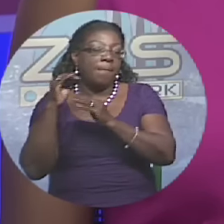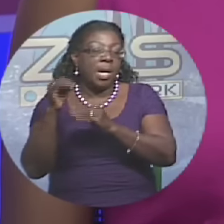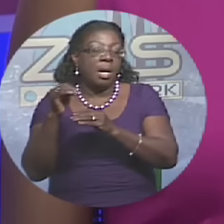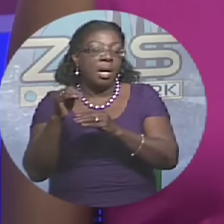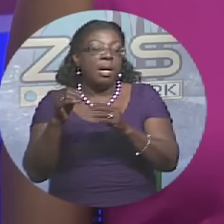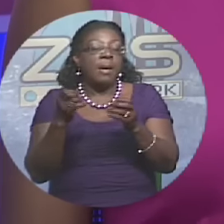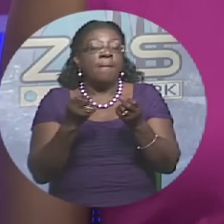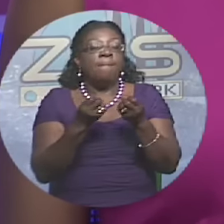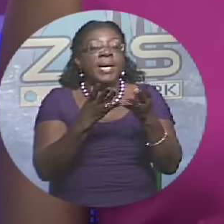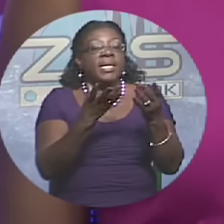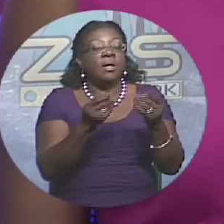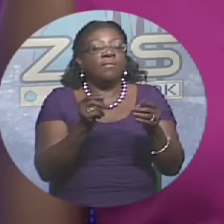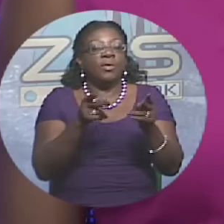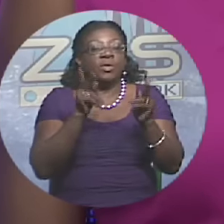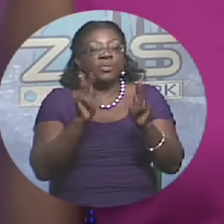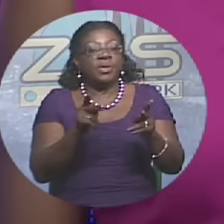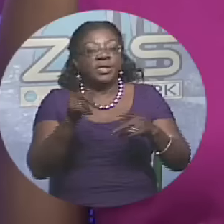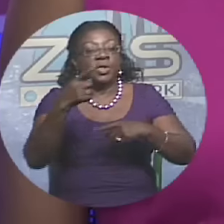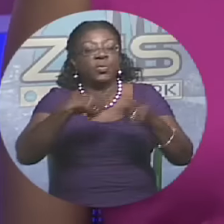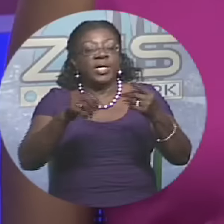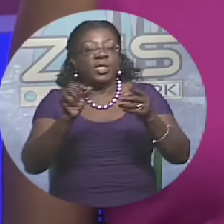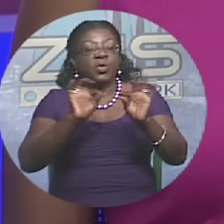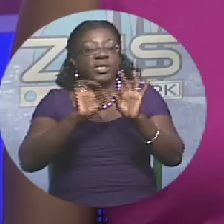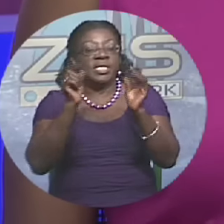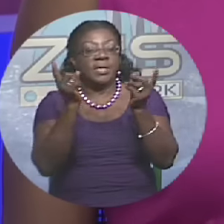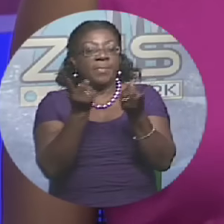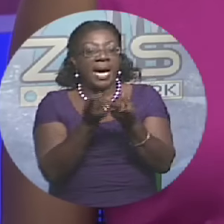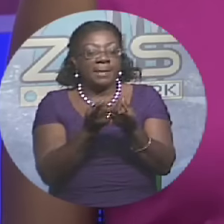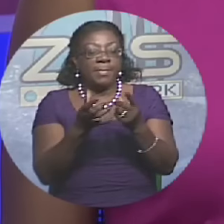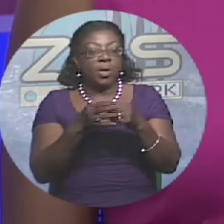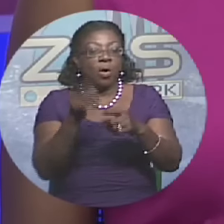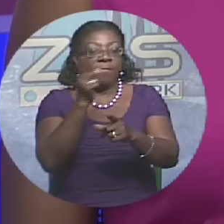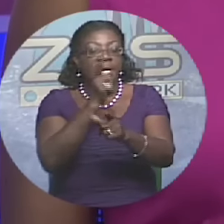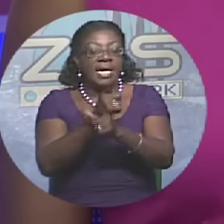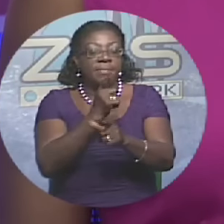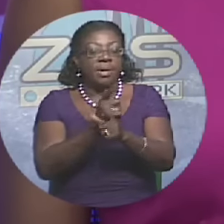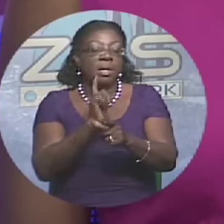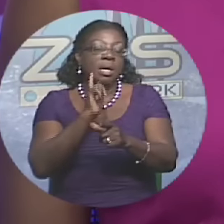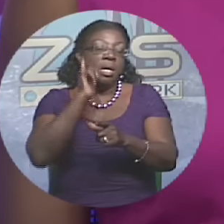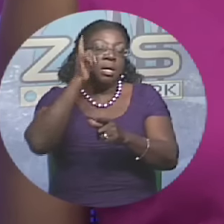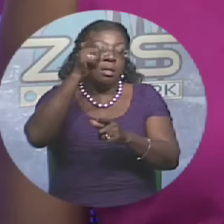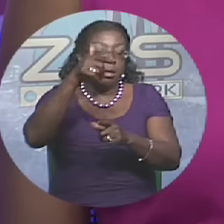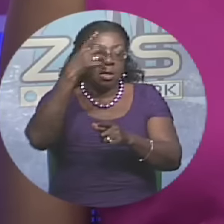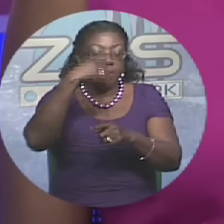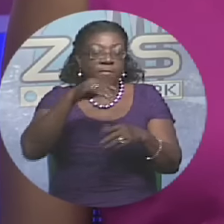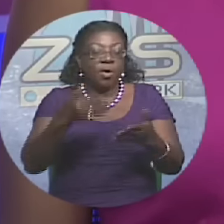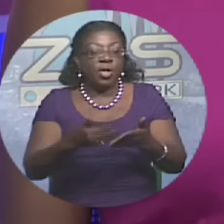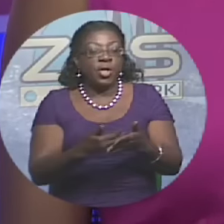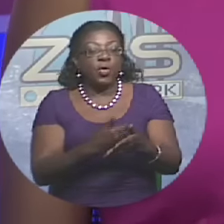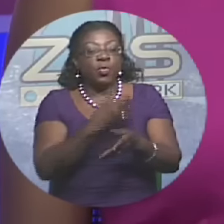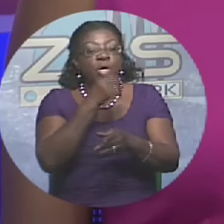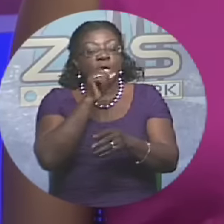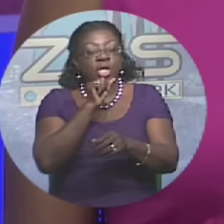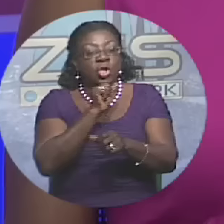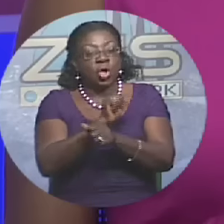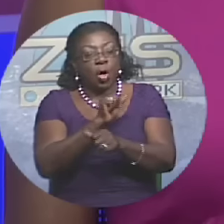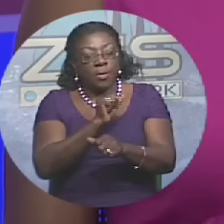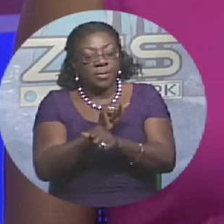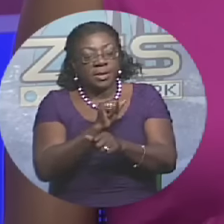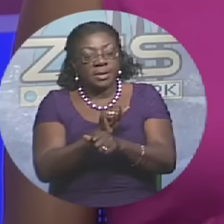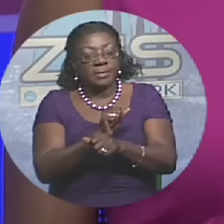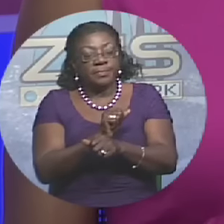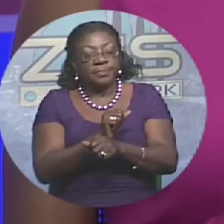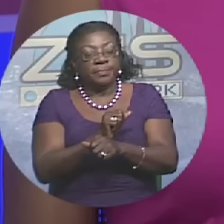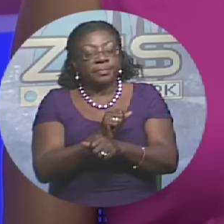of Labor in search of a job. Caller Bahamas Tonight tells us about the unexpected increase in job seekers that now has employees